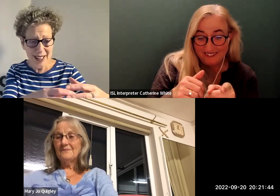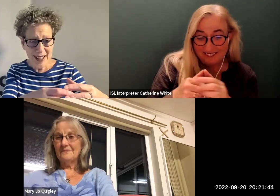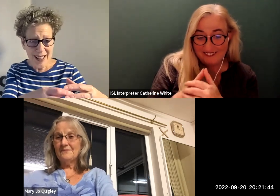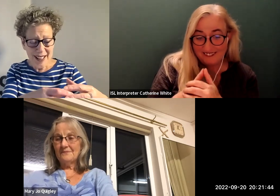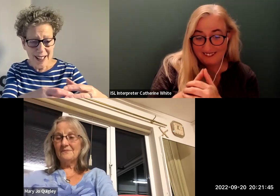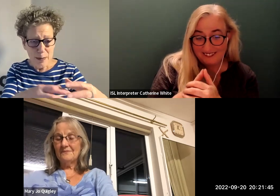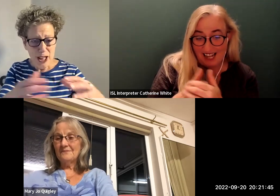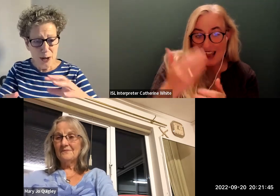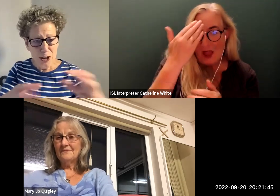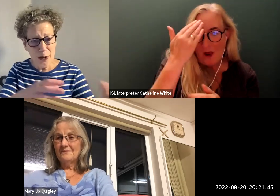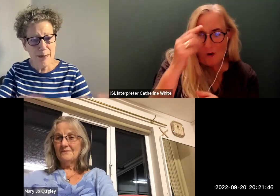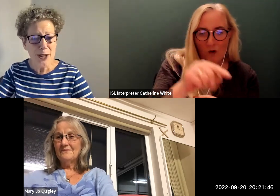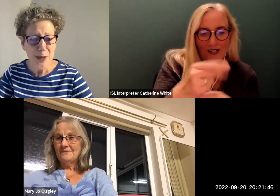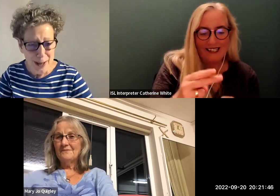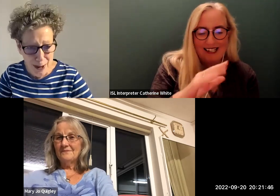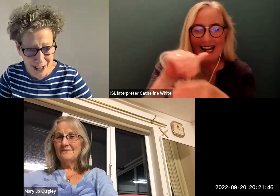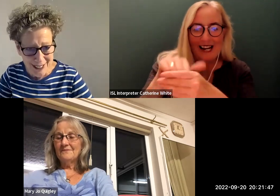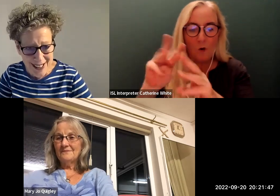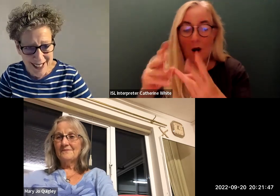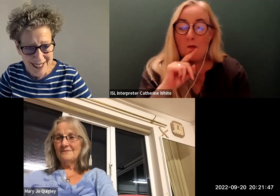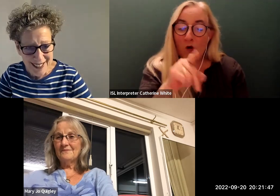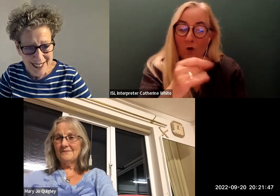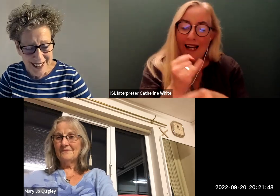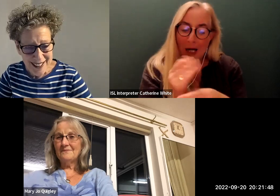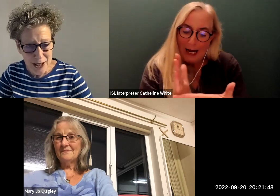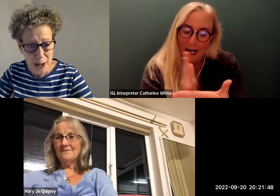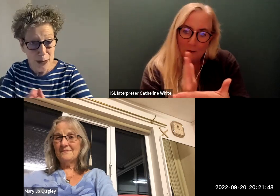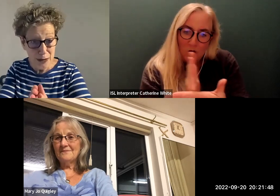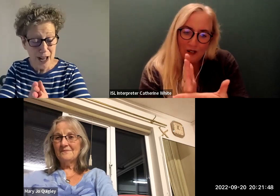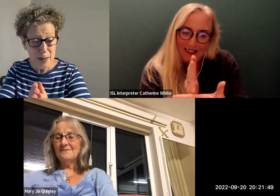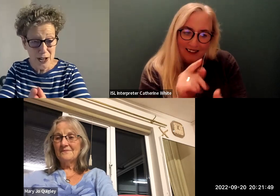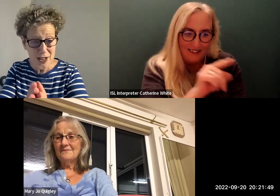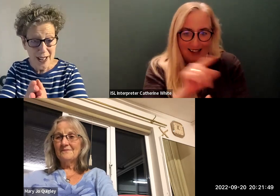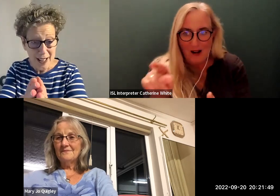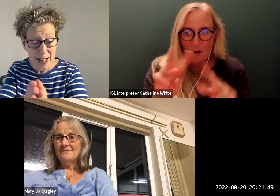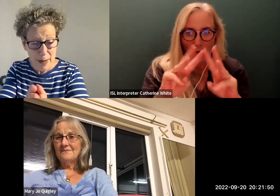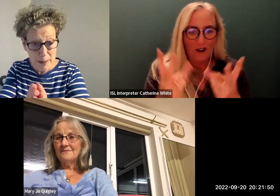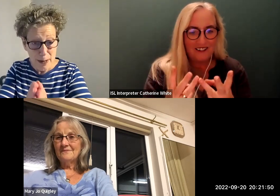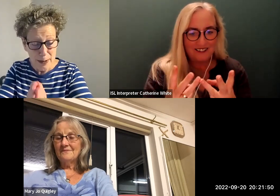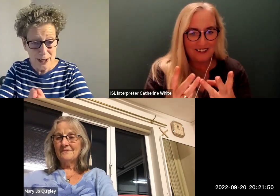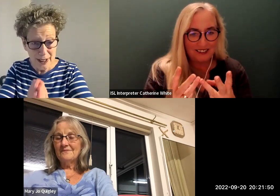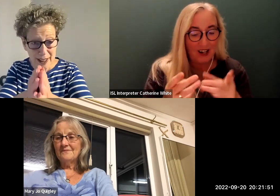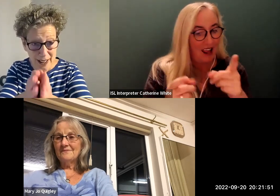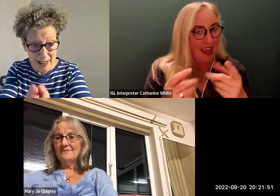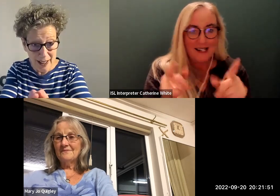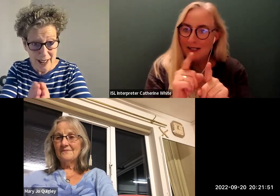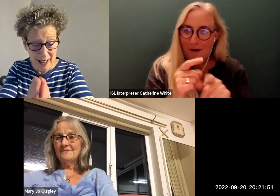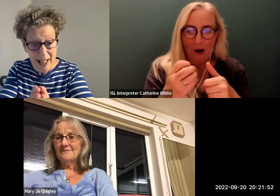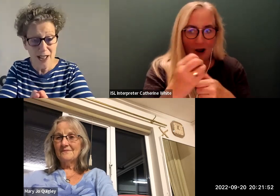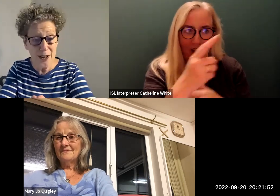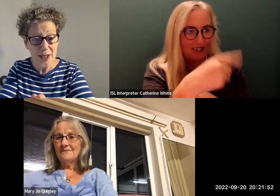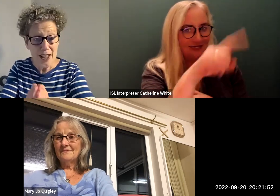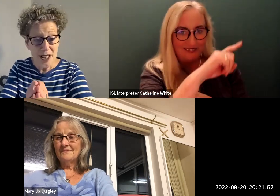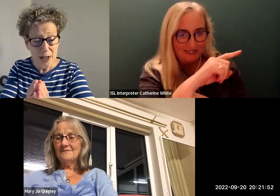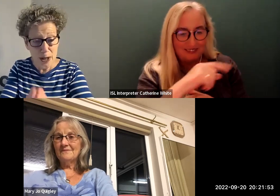world, mhm, mhm, but you were in between worlds. mm, You know, you were mm, very much like many people mhm,